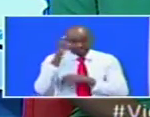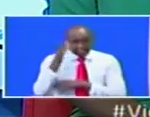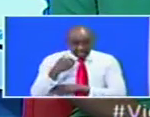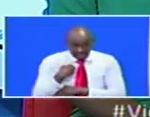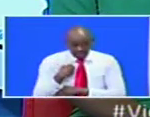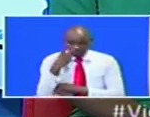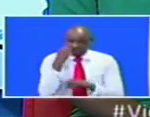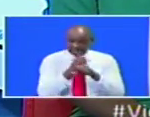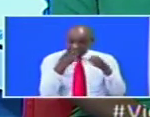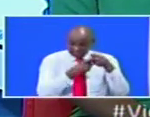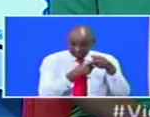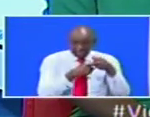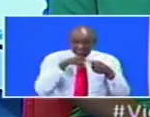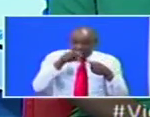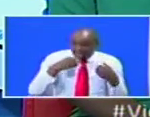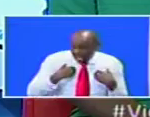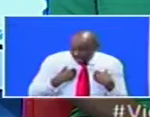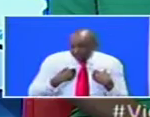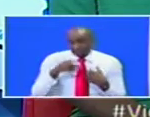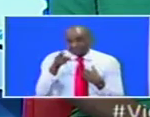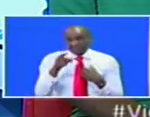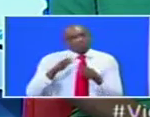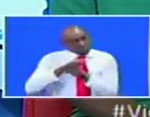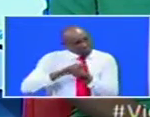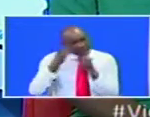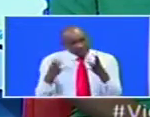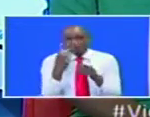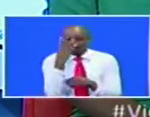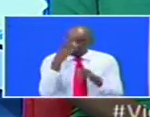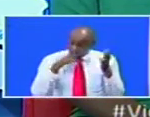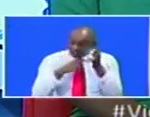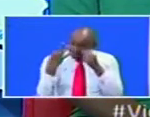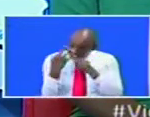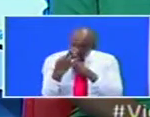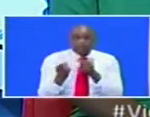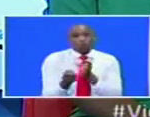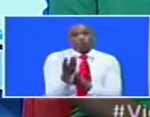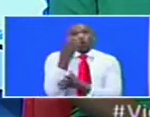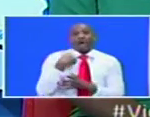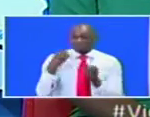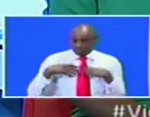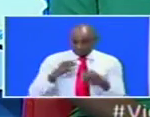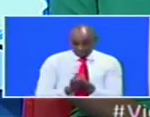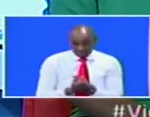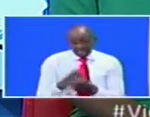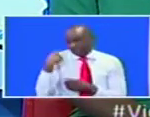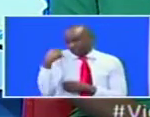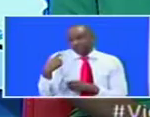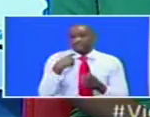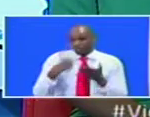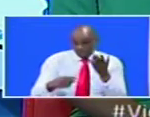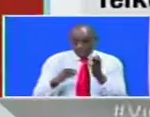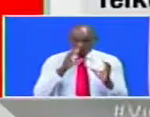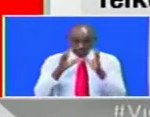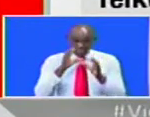of 2016, with voice traffic growing 4.3% over the period, according to the latest edition of the